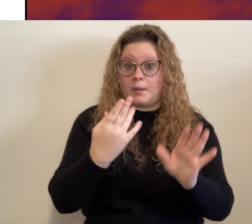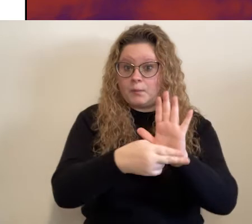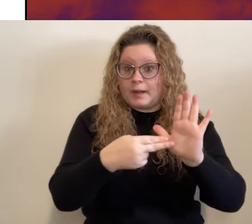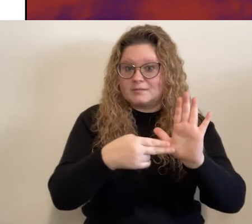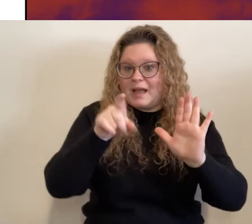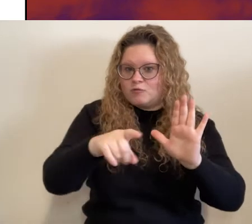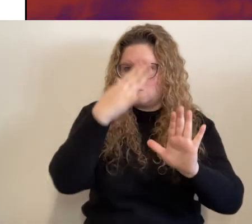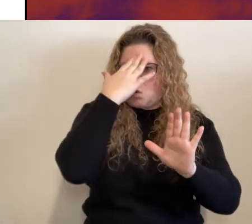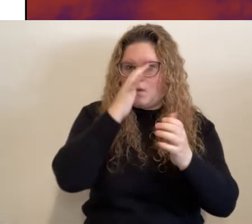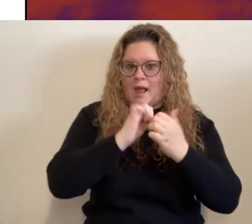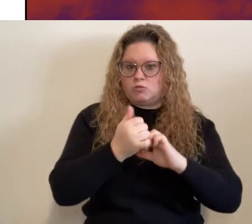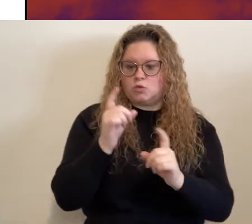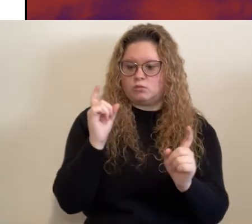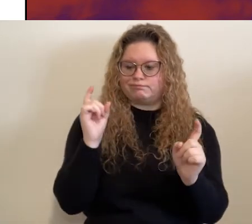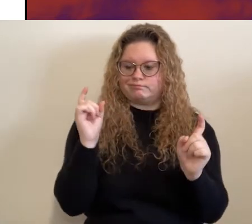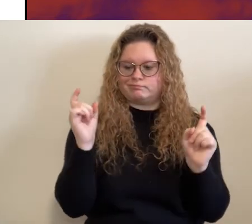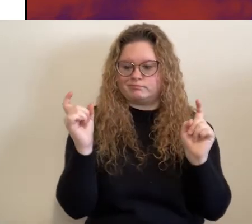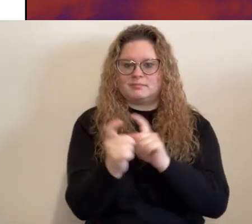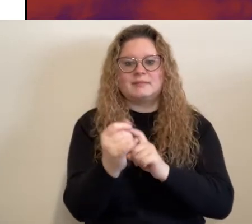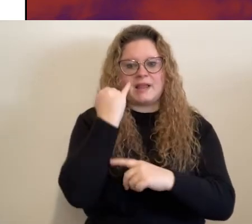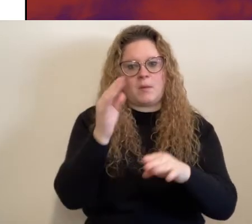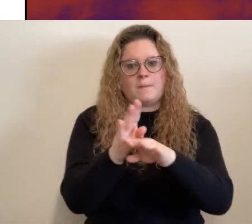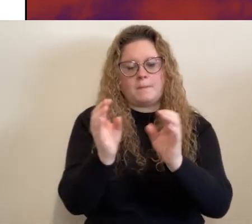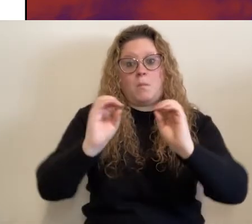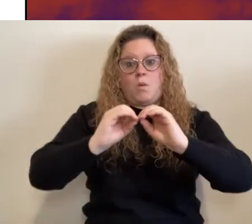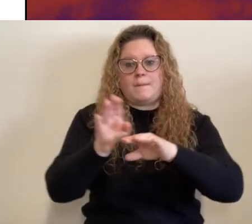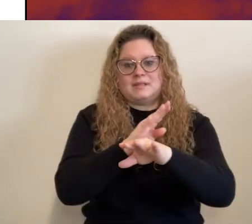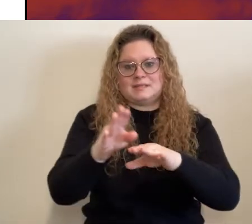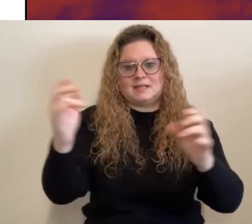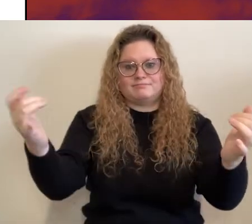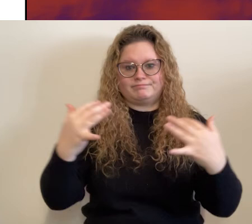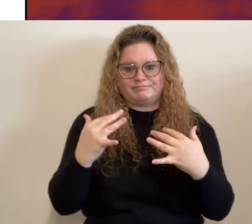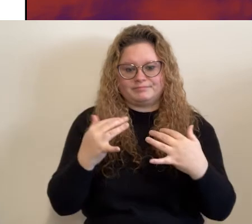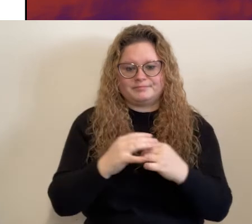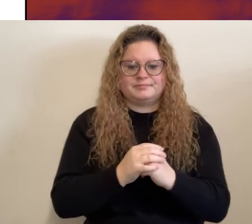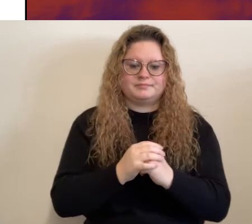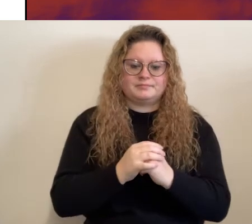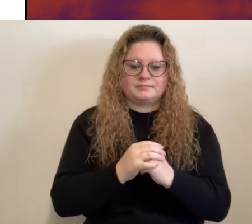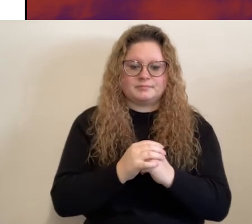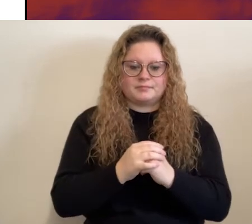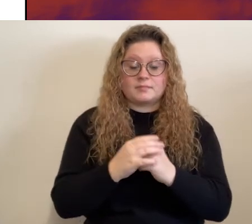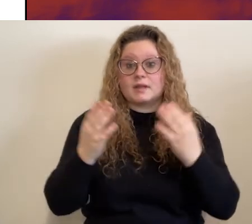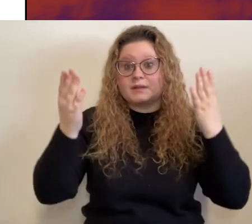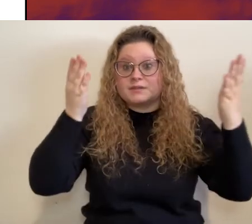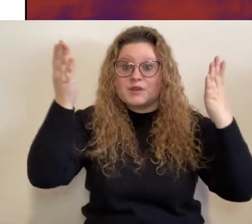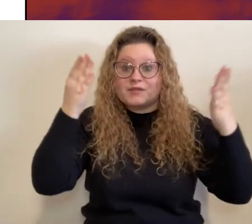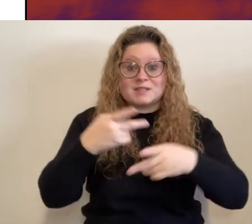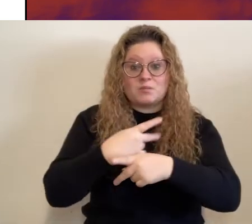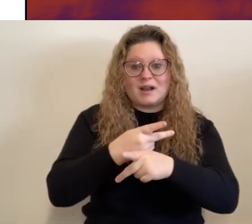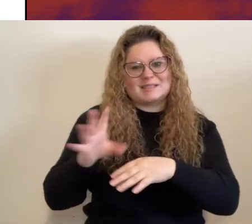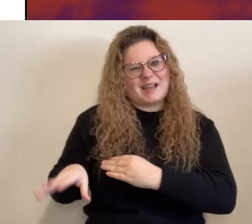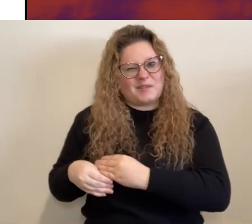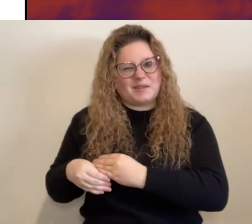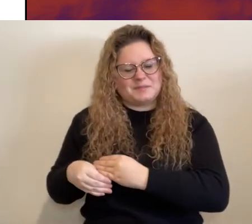grow. And then service product is an add-on. So some people, like, I was teaching